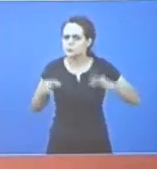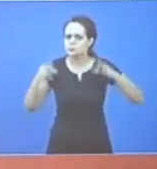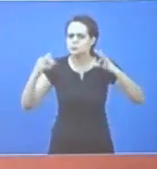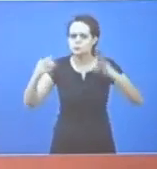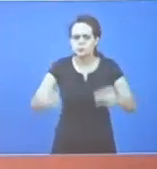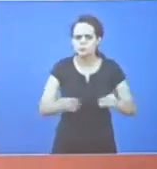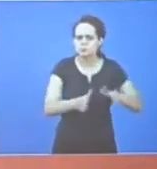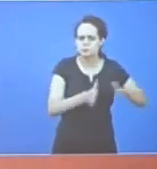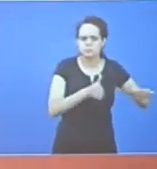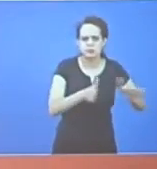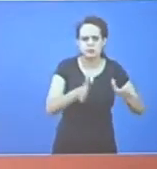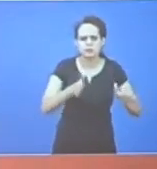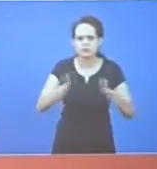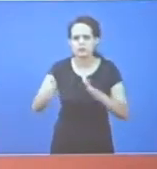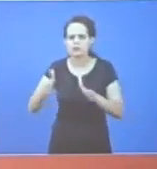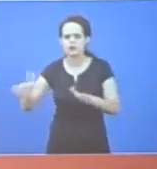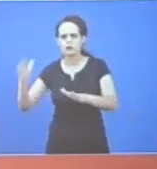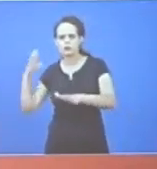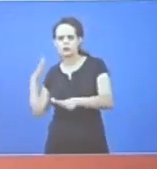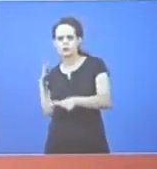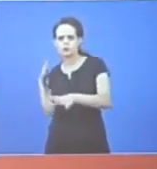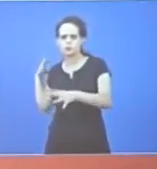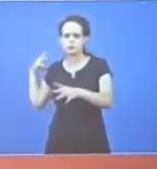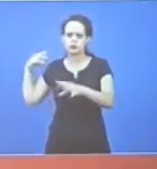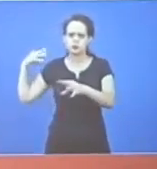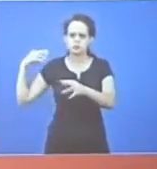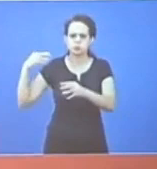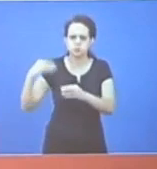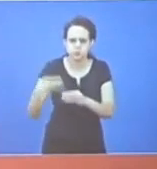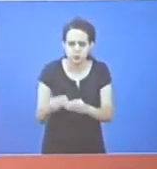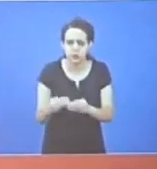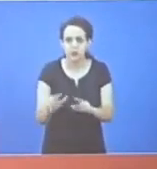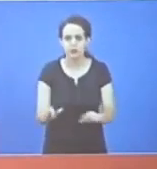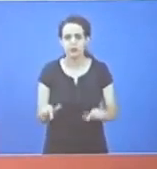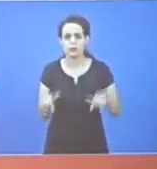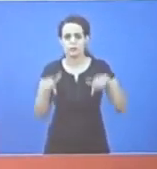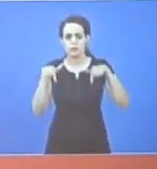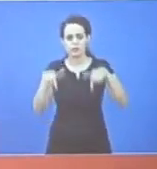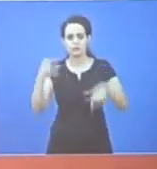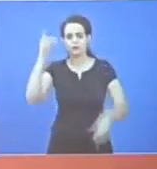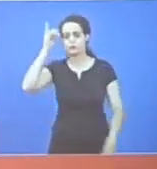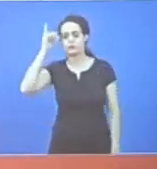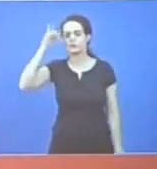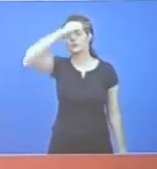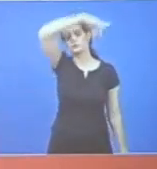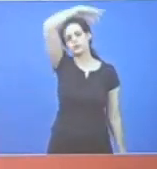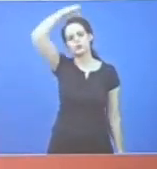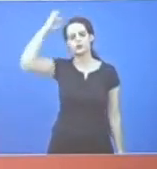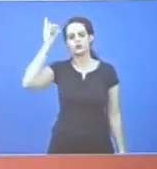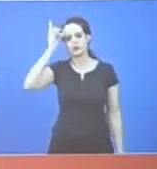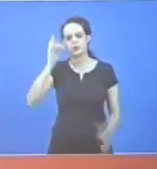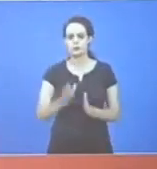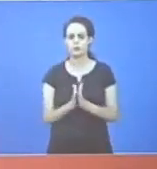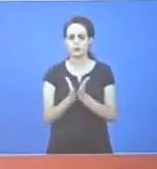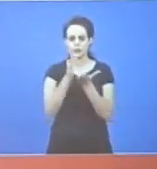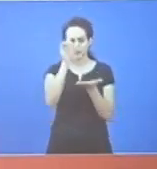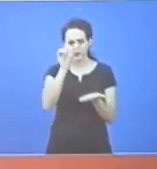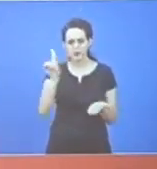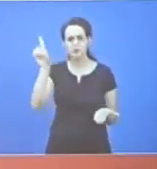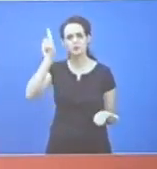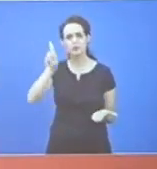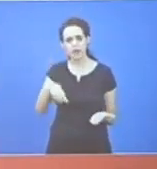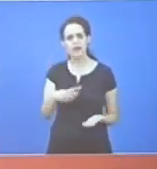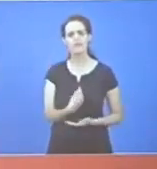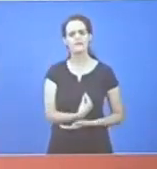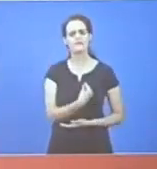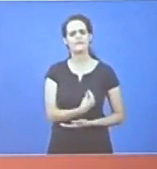can understand that as the Holy Spirit is here with us, the Word of God is alive.